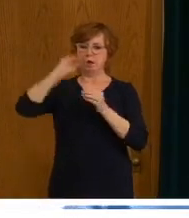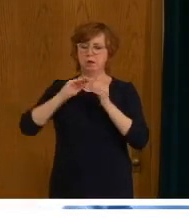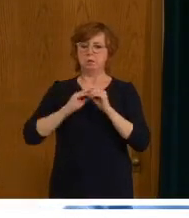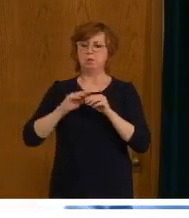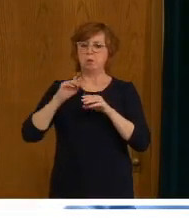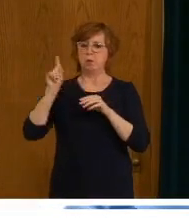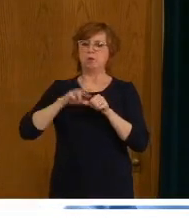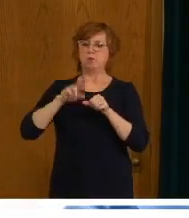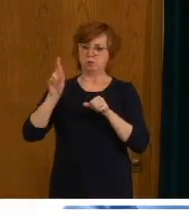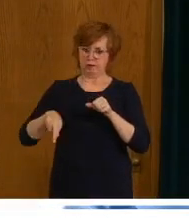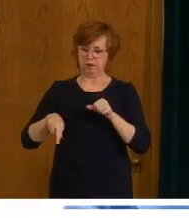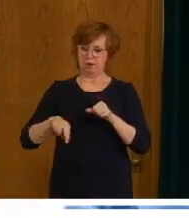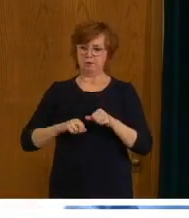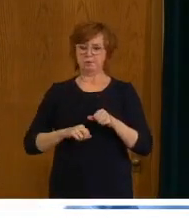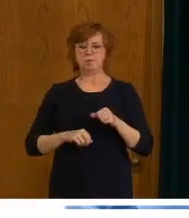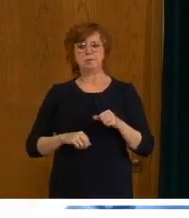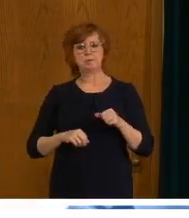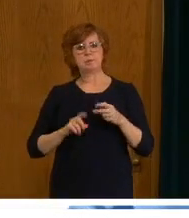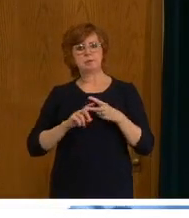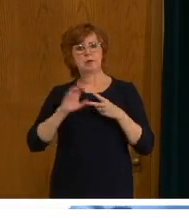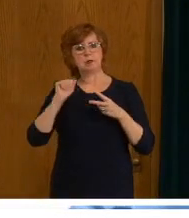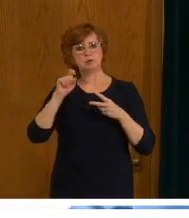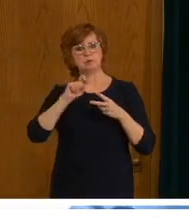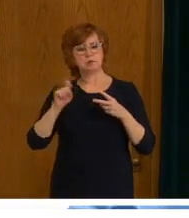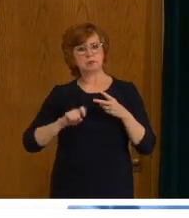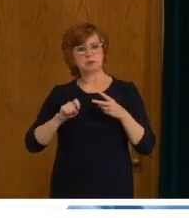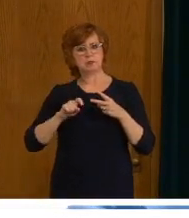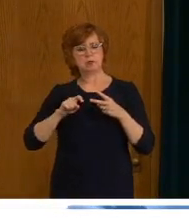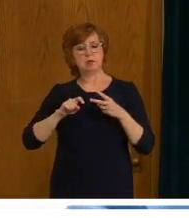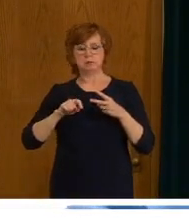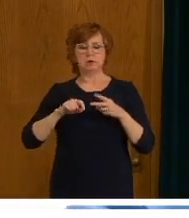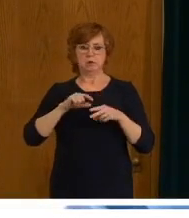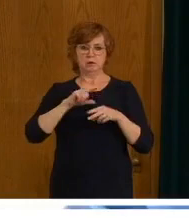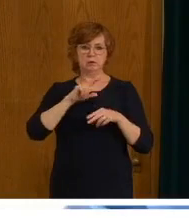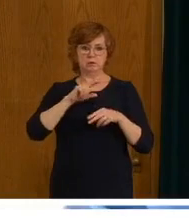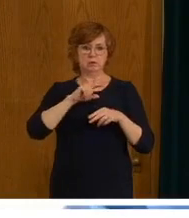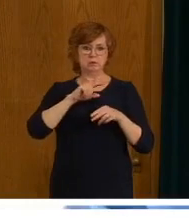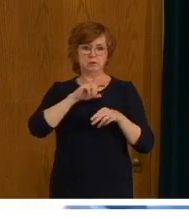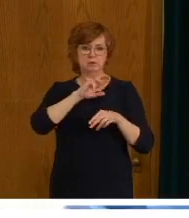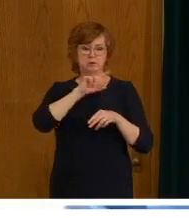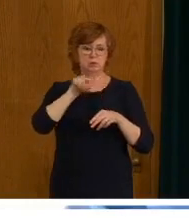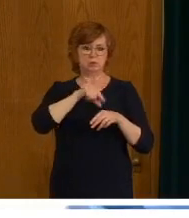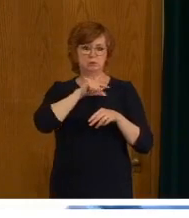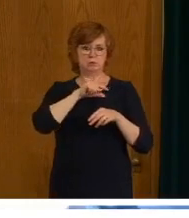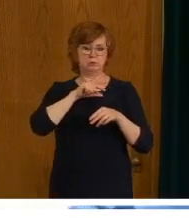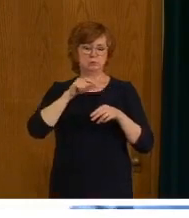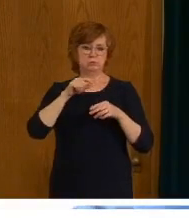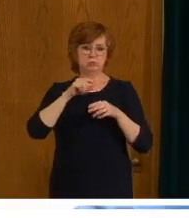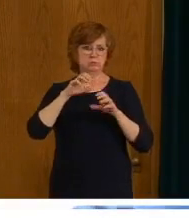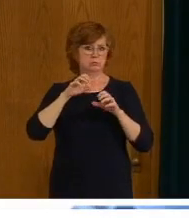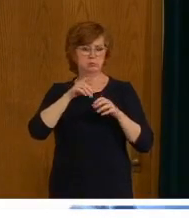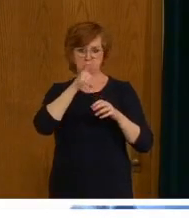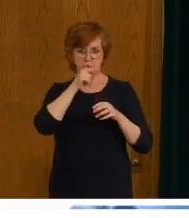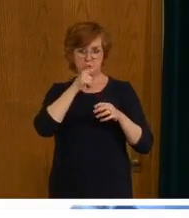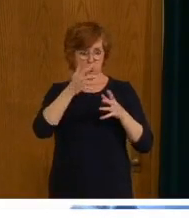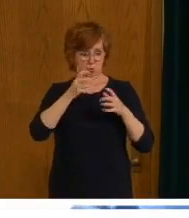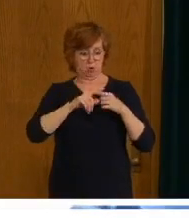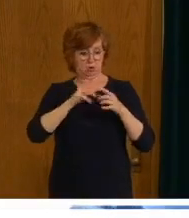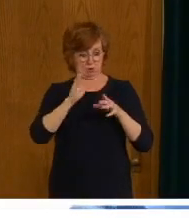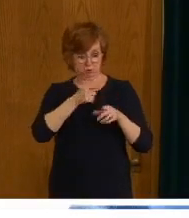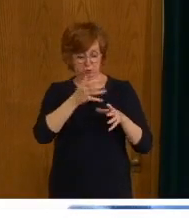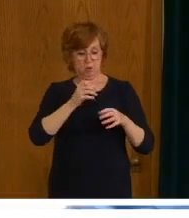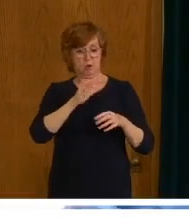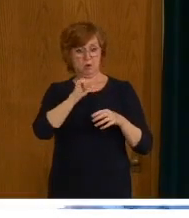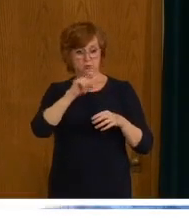AstraZeneca second doses will be available to anyone in Saskatchewan who chooses to receive AstraZeneca as a second dose, and